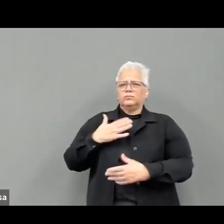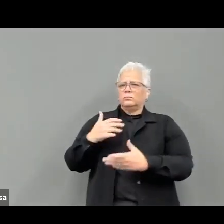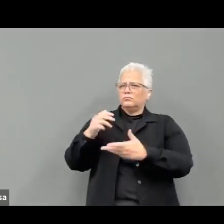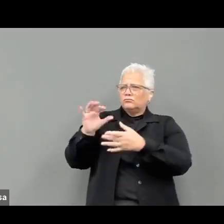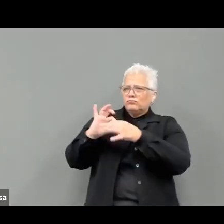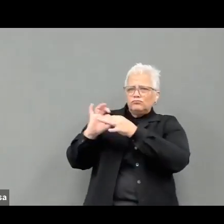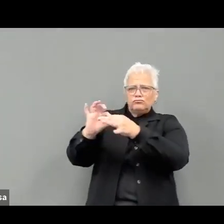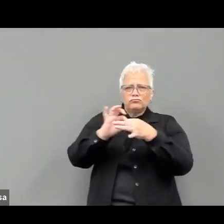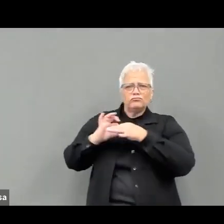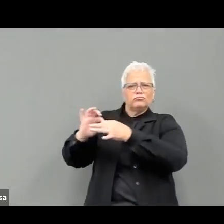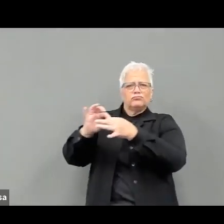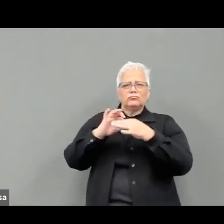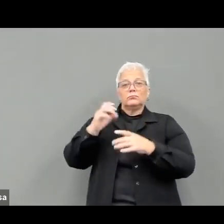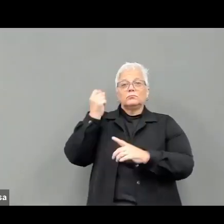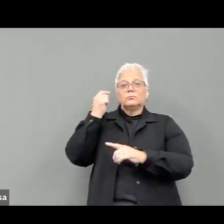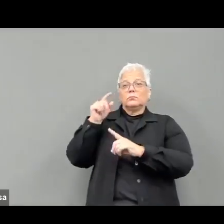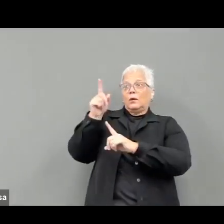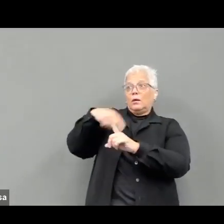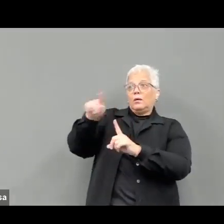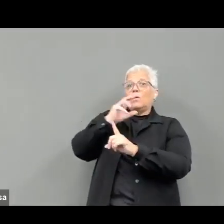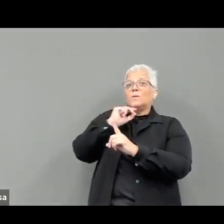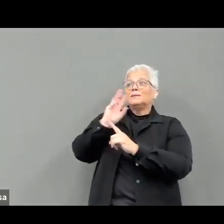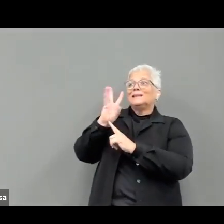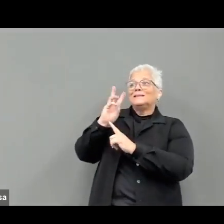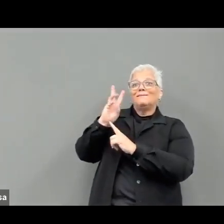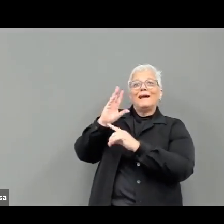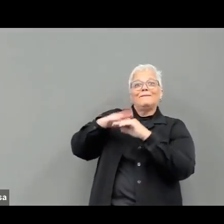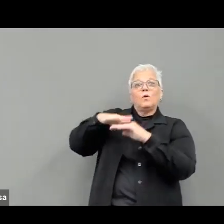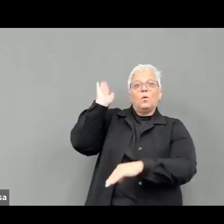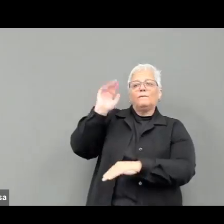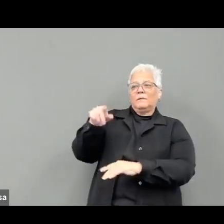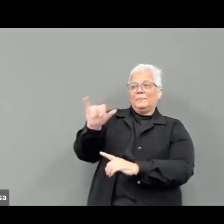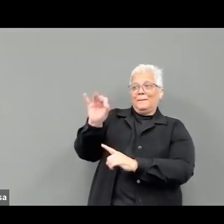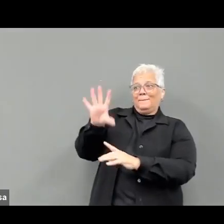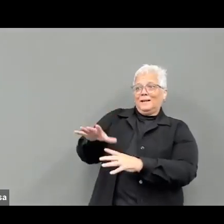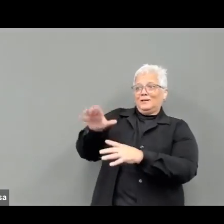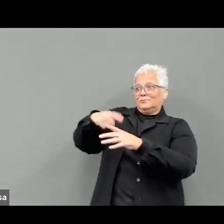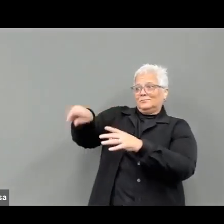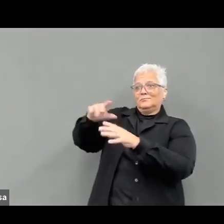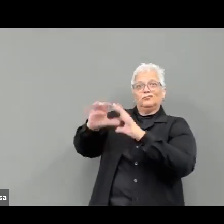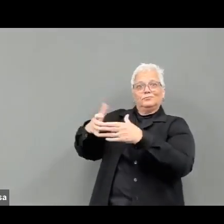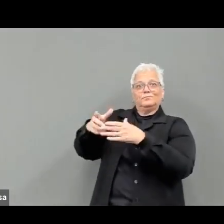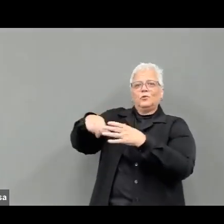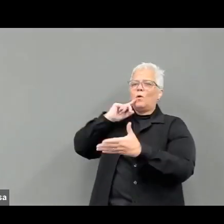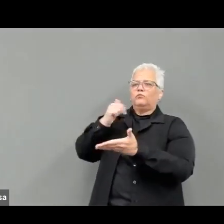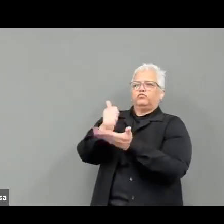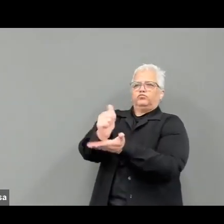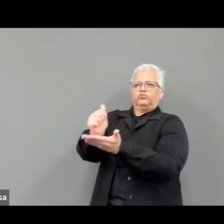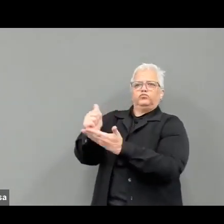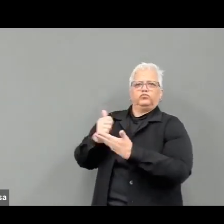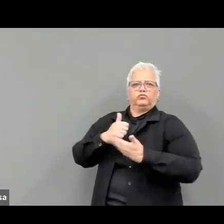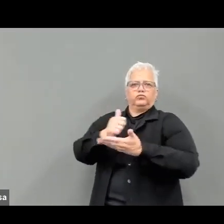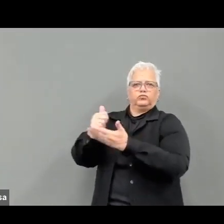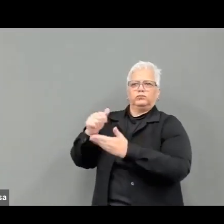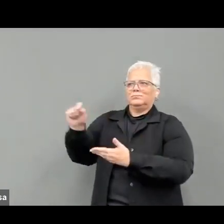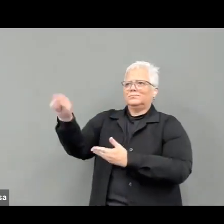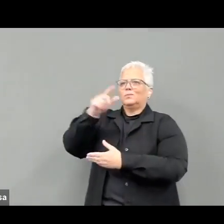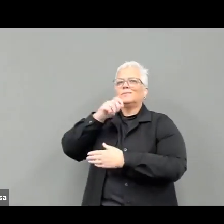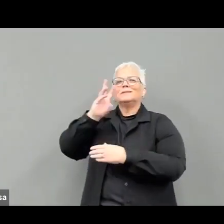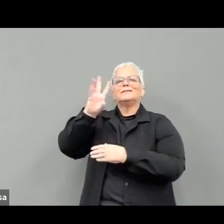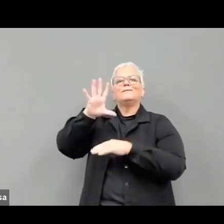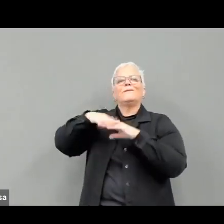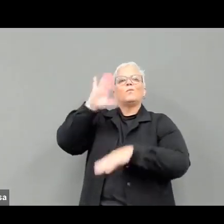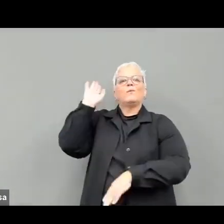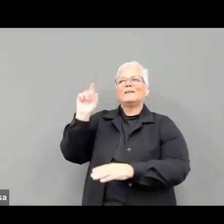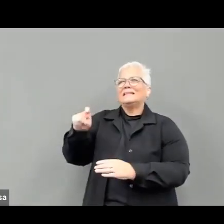of whom may be involved in healthcare. So we're going to piggyback on what the health department is doing